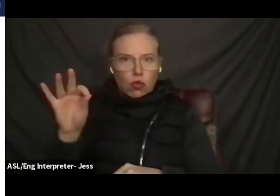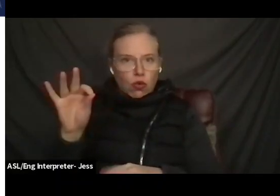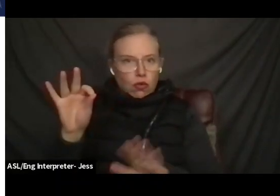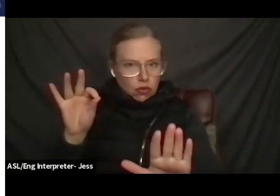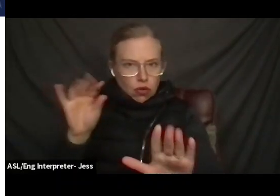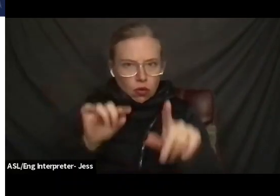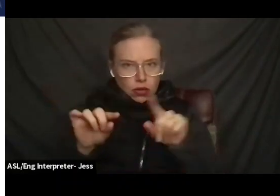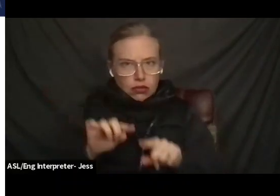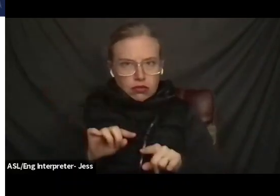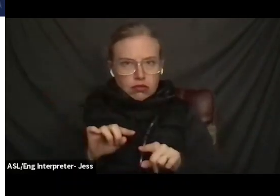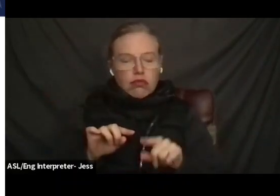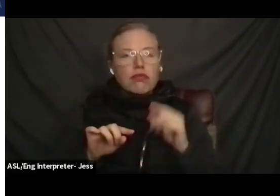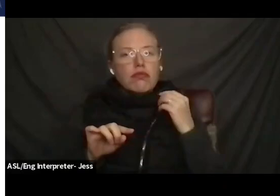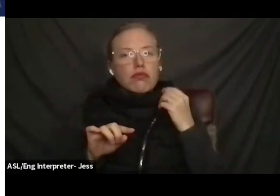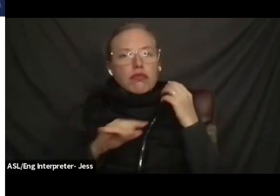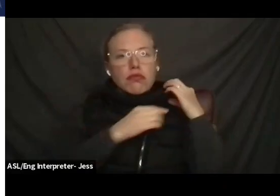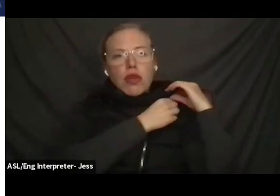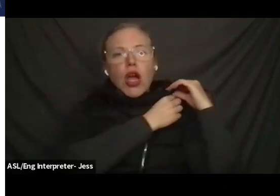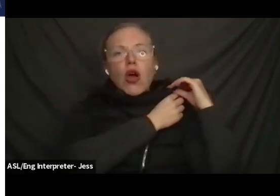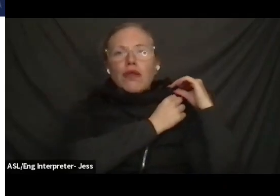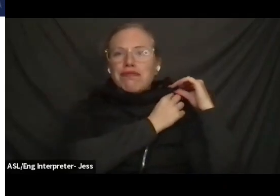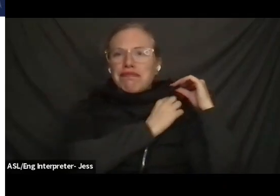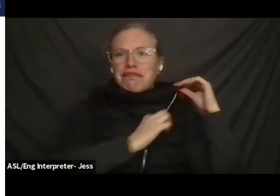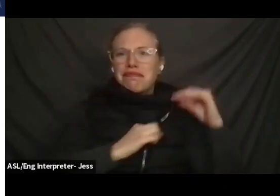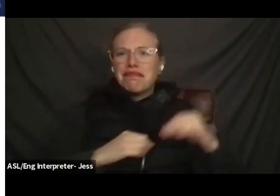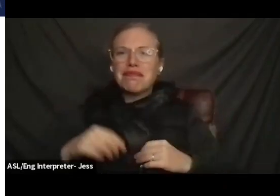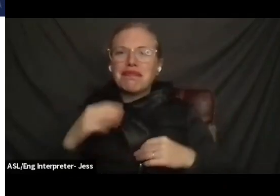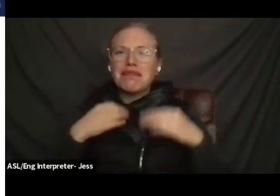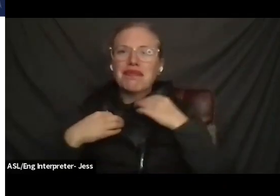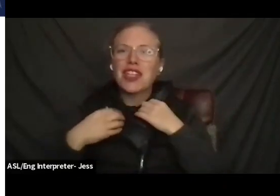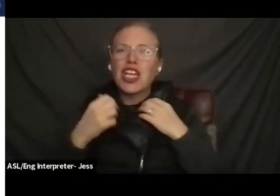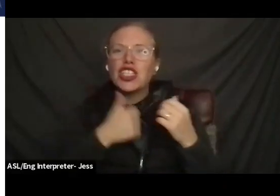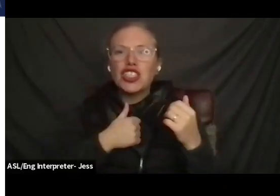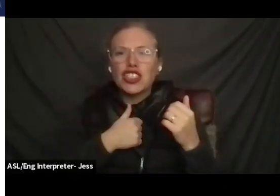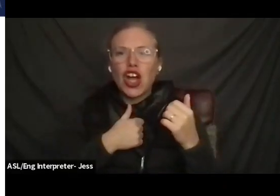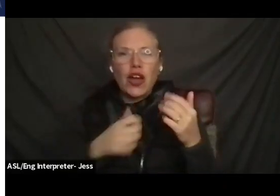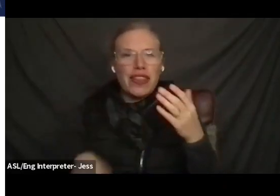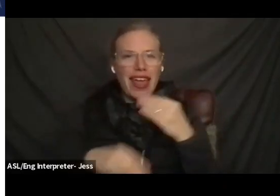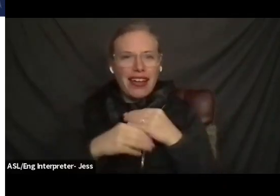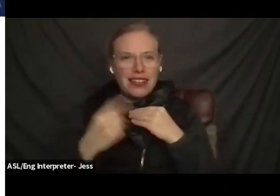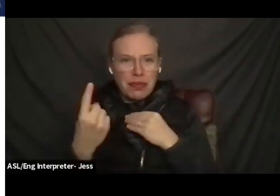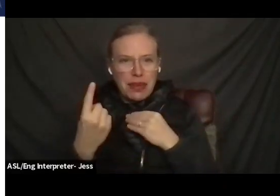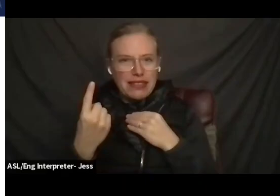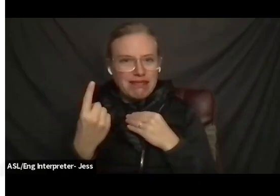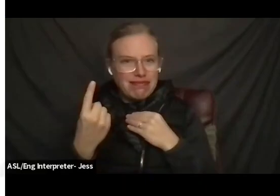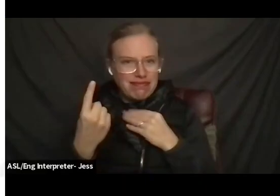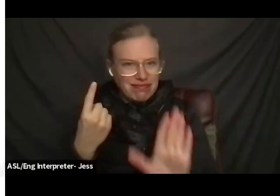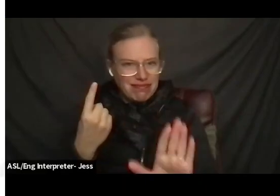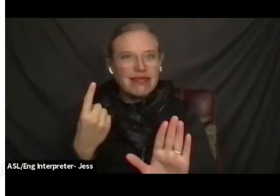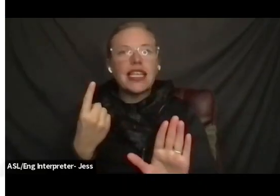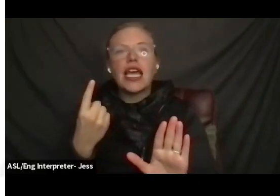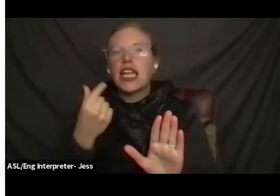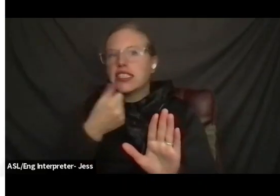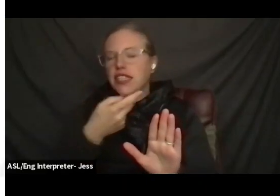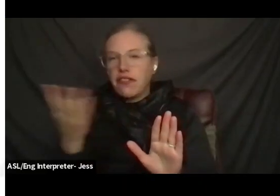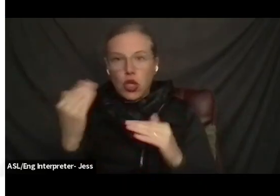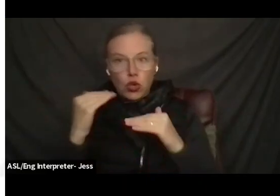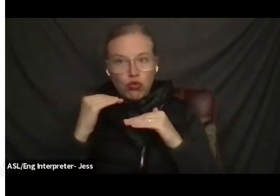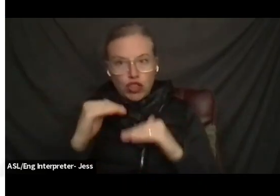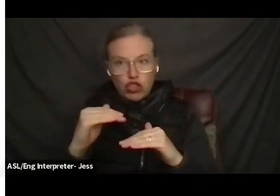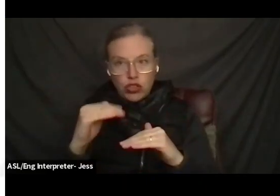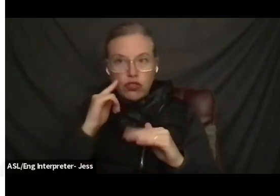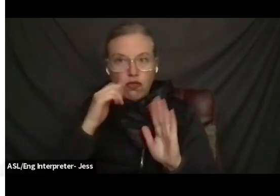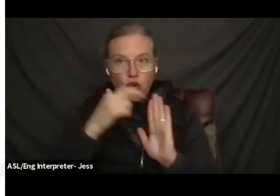What did they? Sorry, that's something else they added in there. Okay, so there are a few restrictions